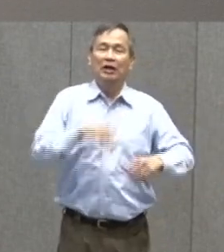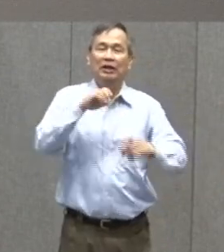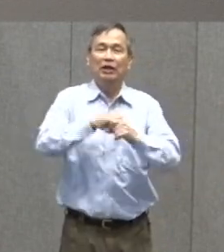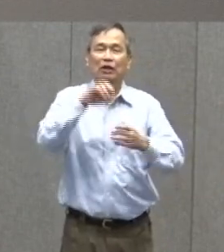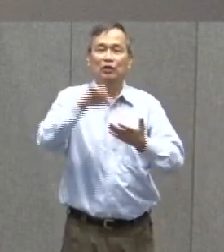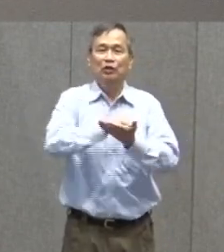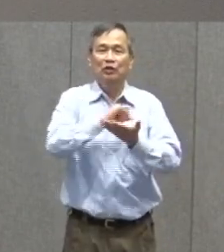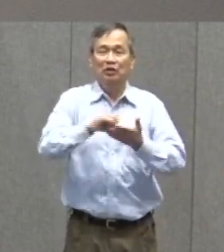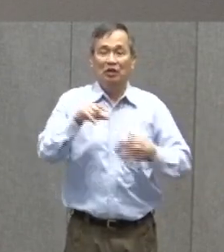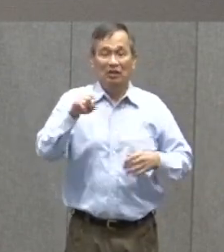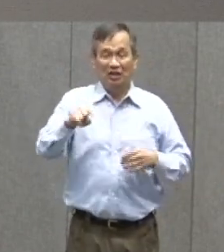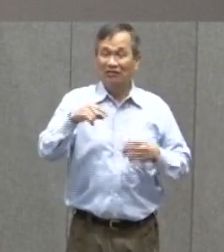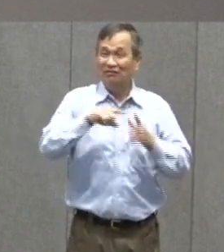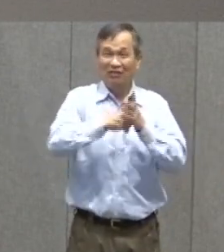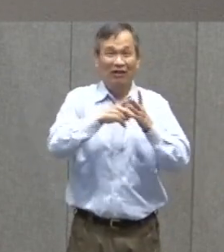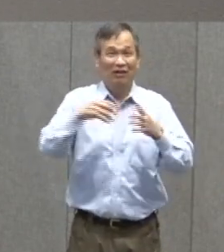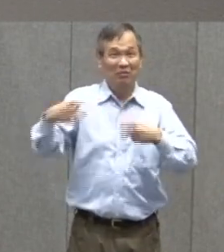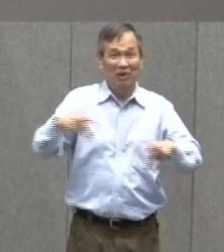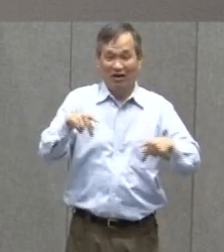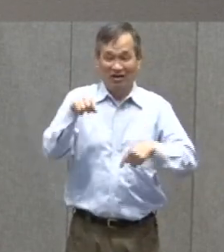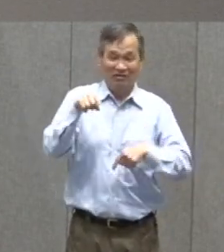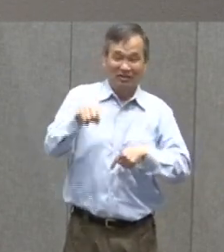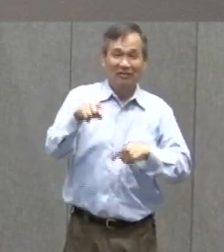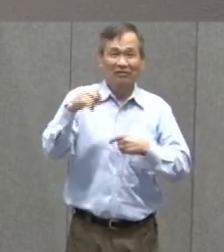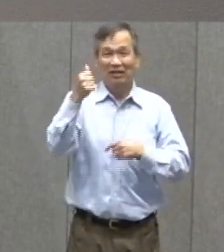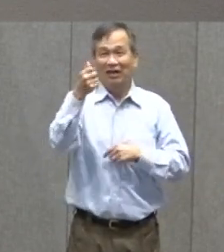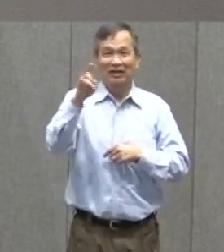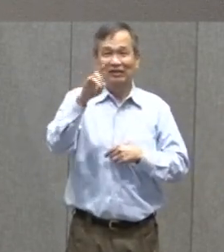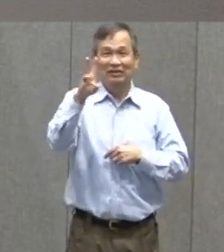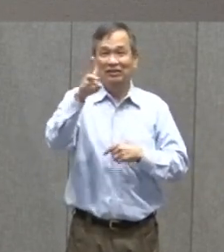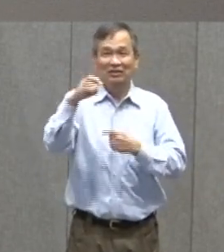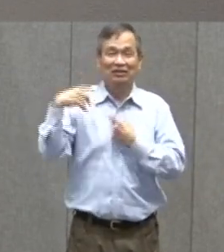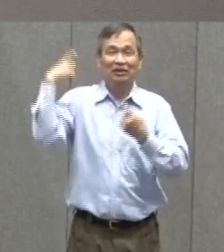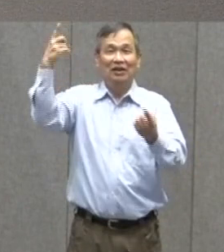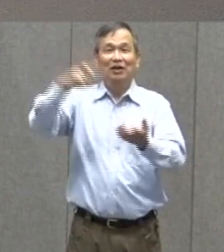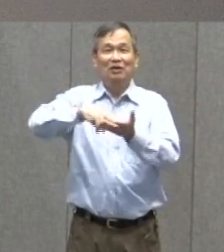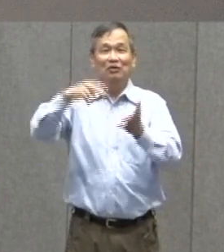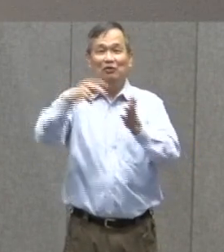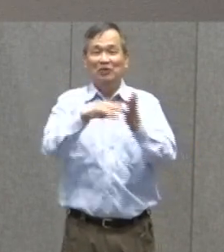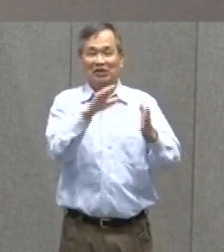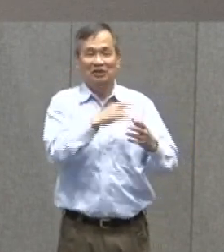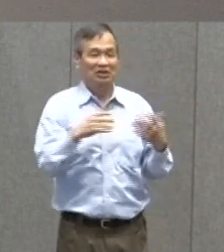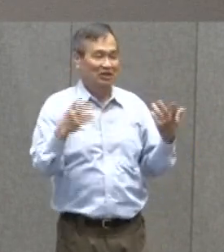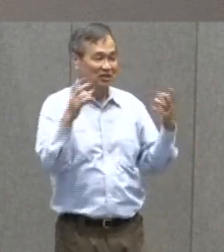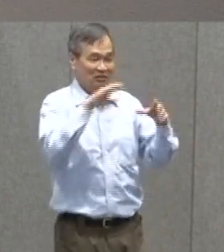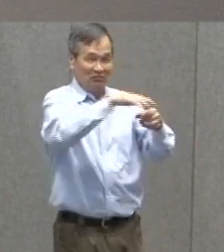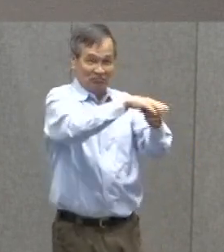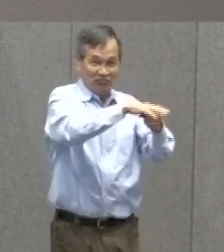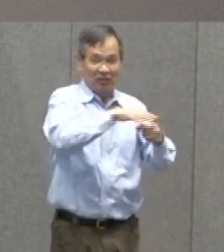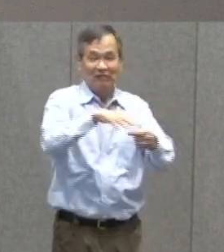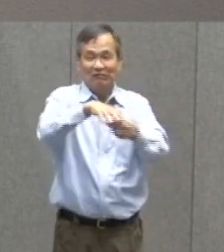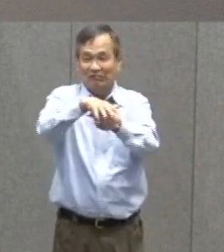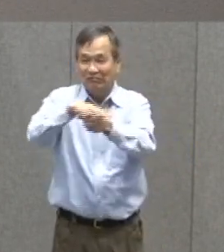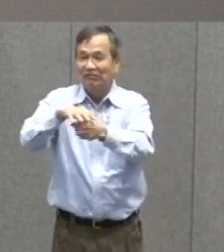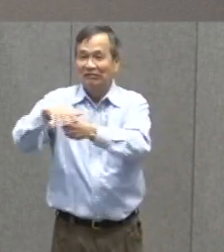the 1860s. In which residents across the boroughs take to their streets